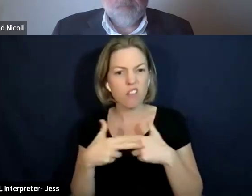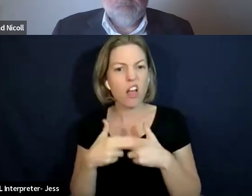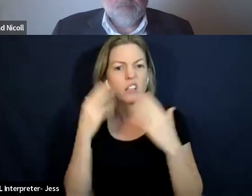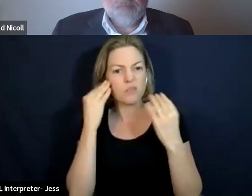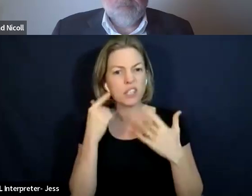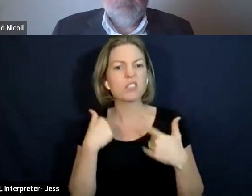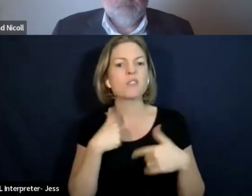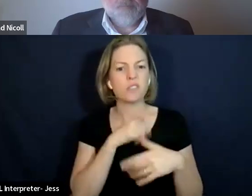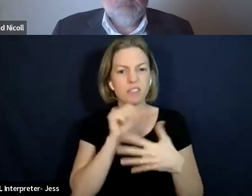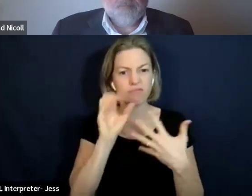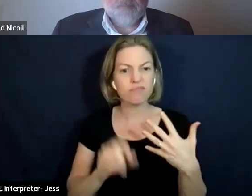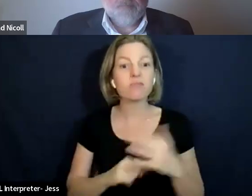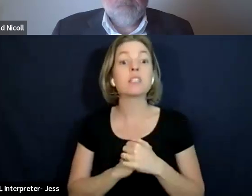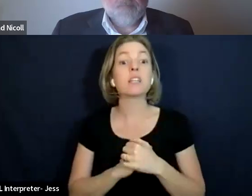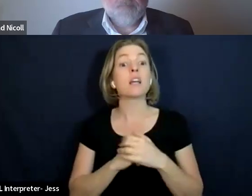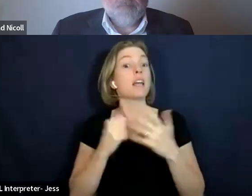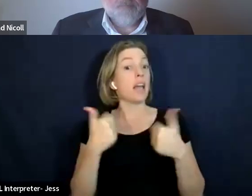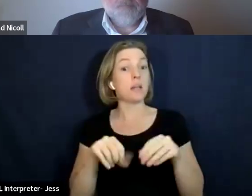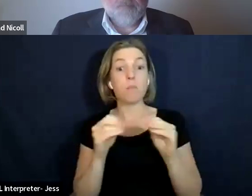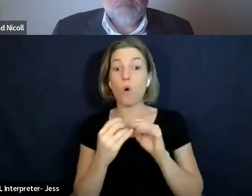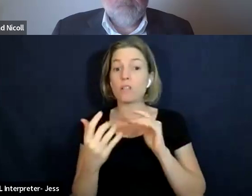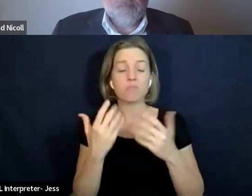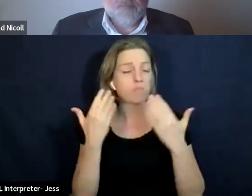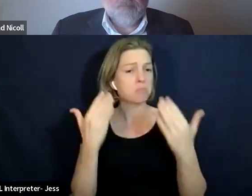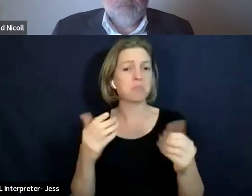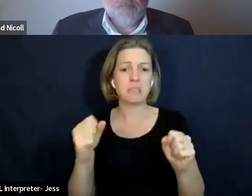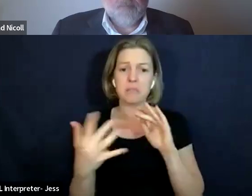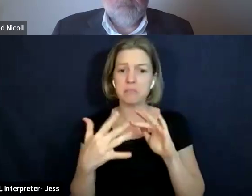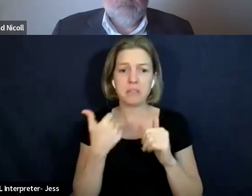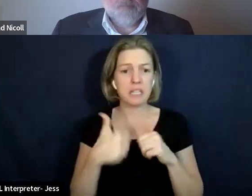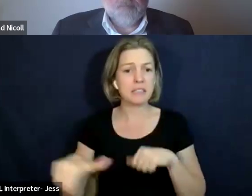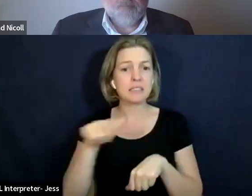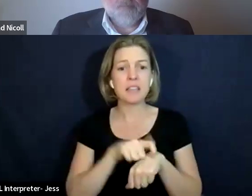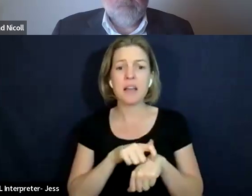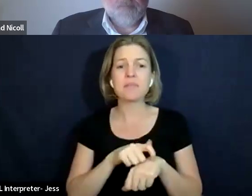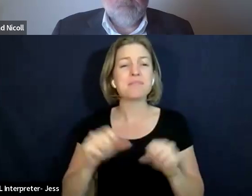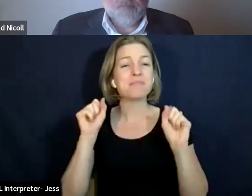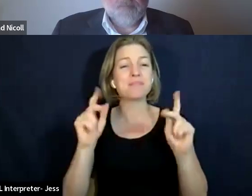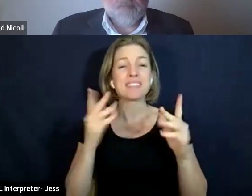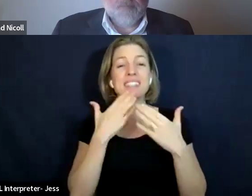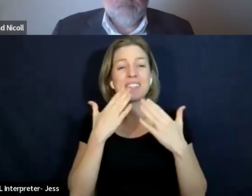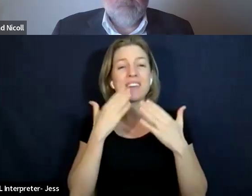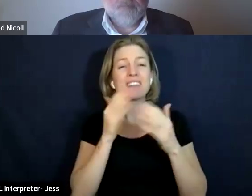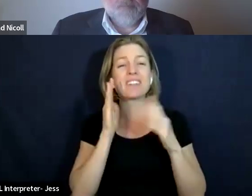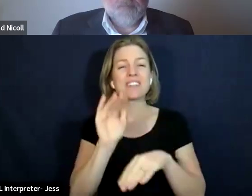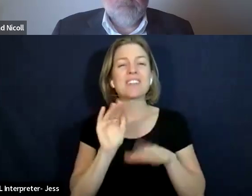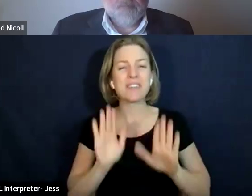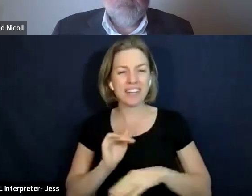have any questions or comments, feel free to reach out to us. And we've written our contact here in the chat as well. Thank you and have a good night, and we'll talk